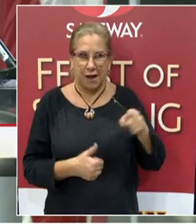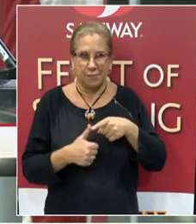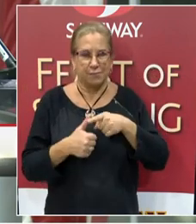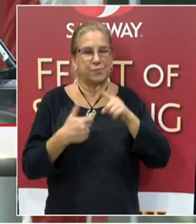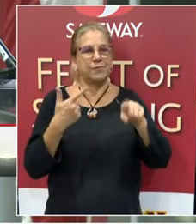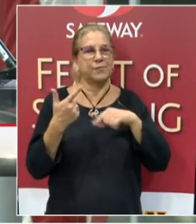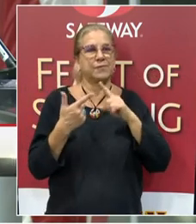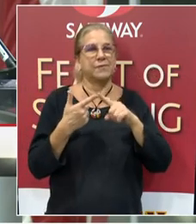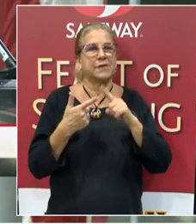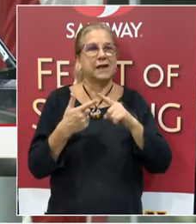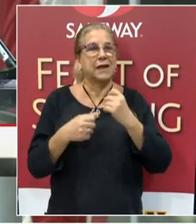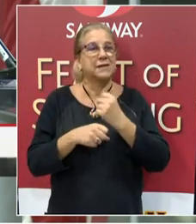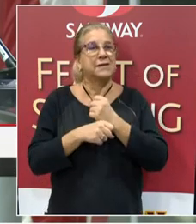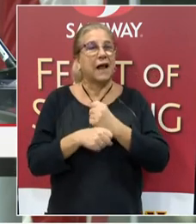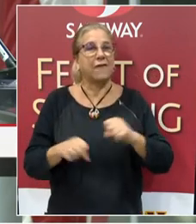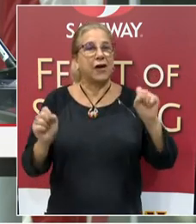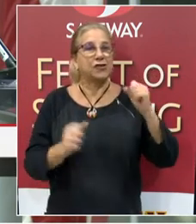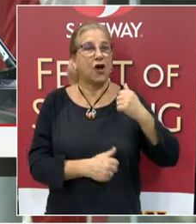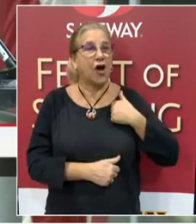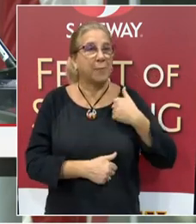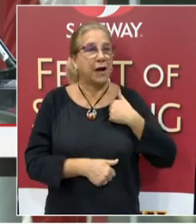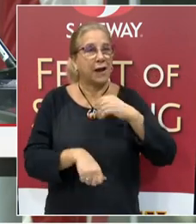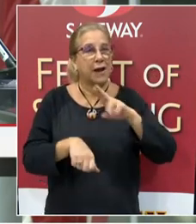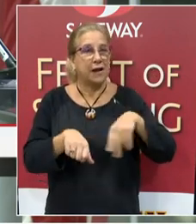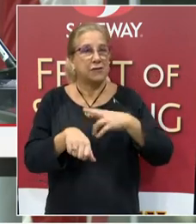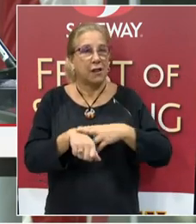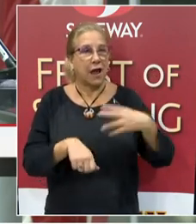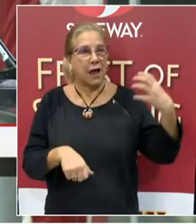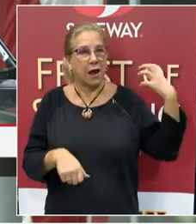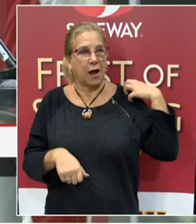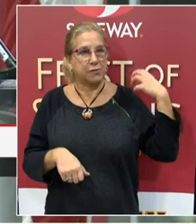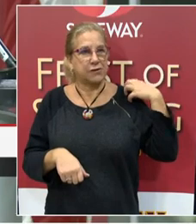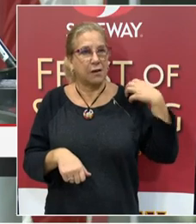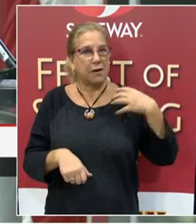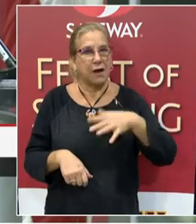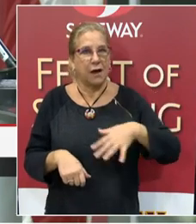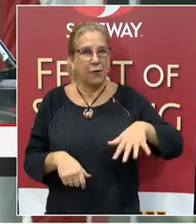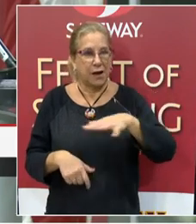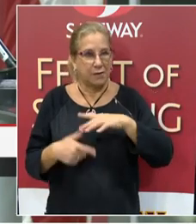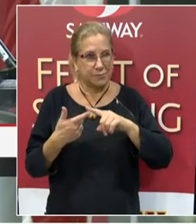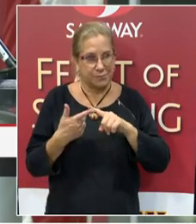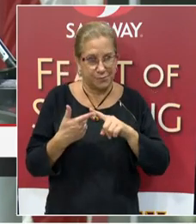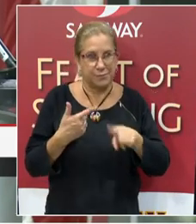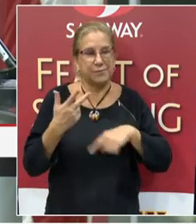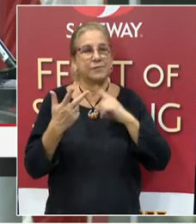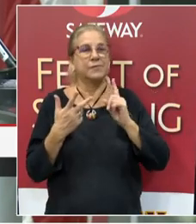Salvation Army National Capital Area Command, Aramark,